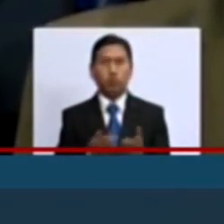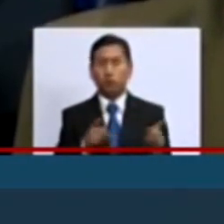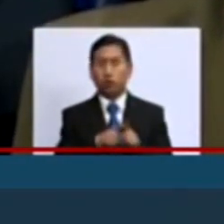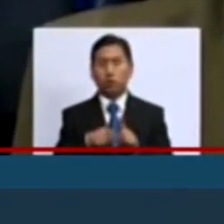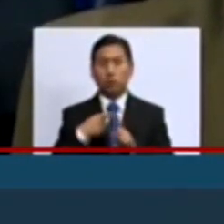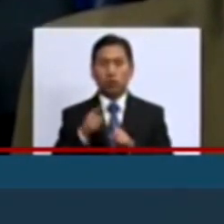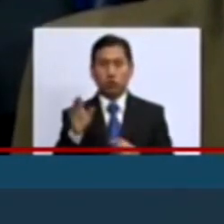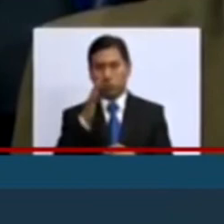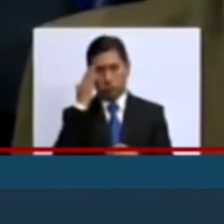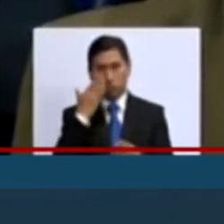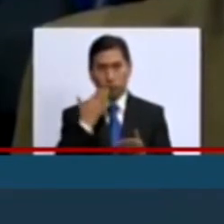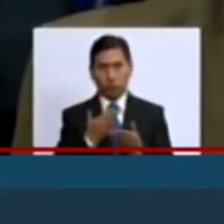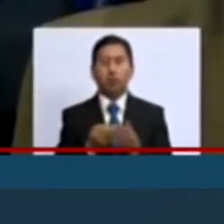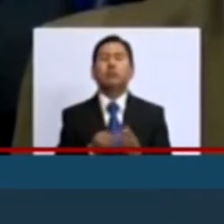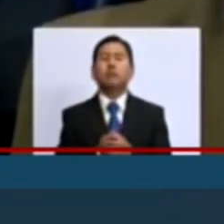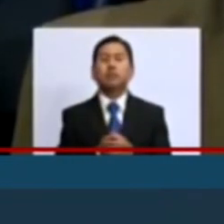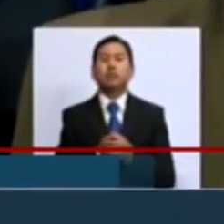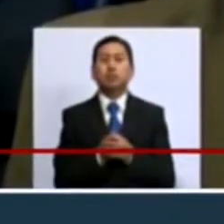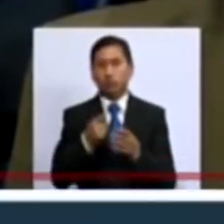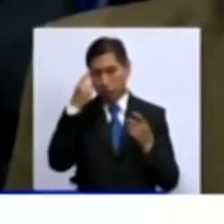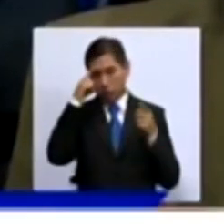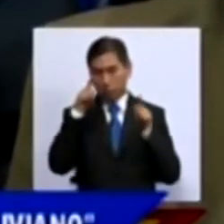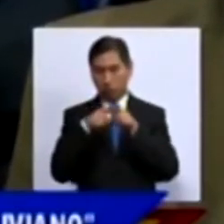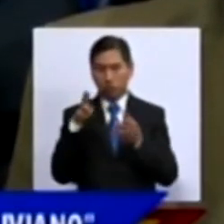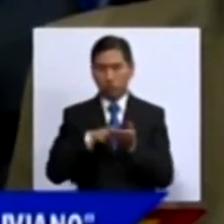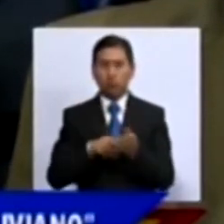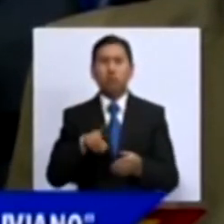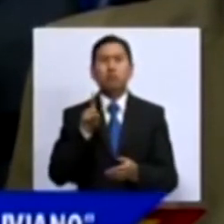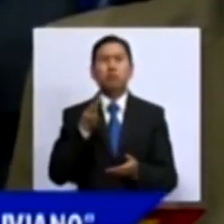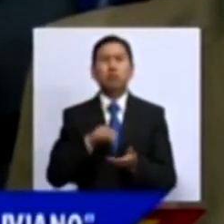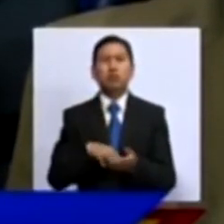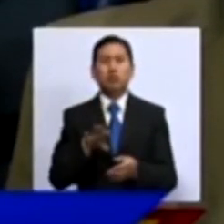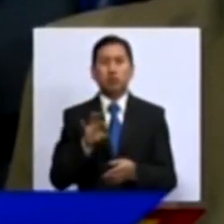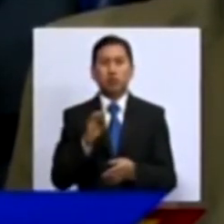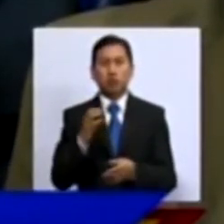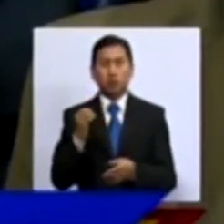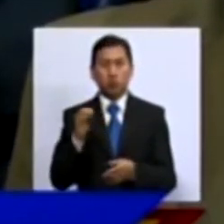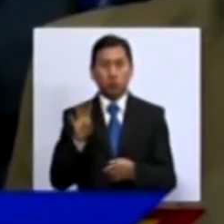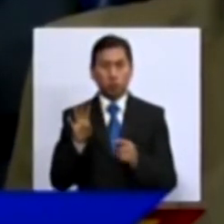letters, official documents. We are asking Chile to accommodate this.